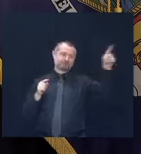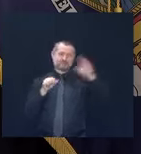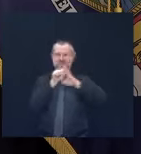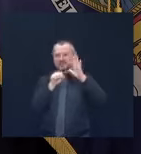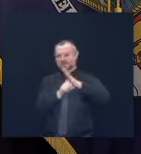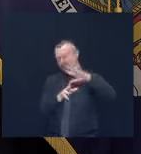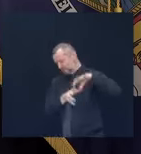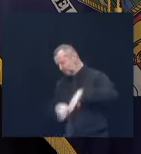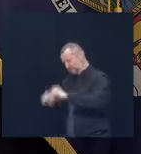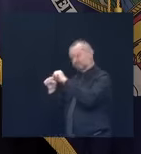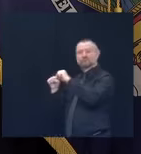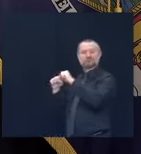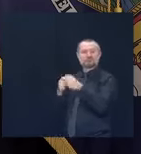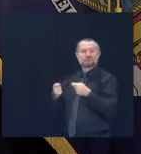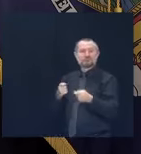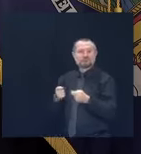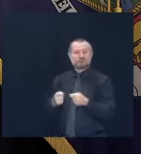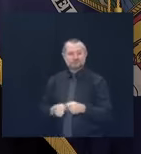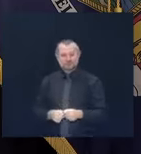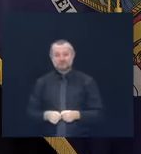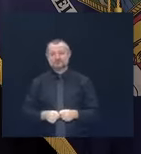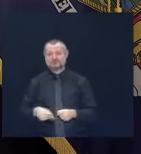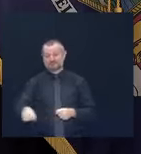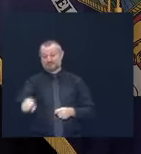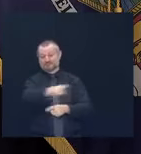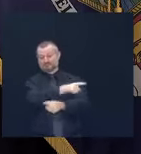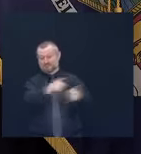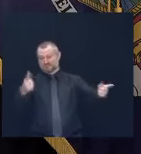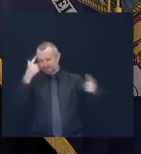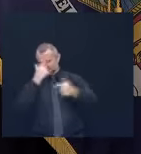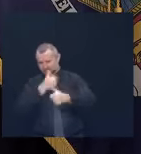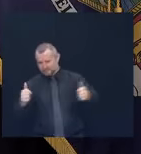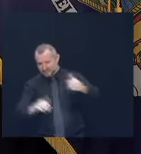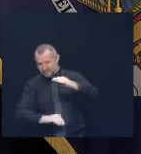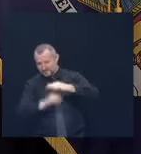have control up to the 3. But when we hit